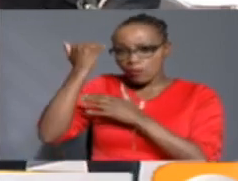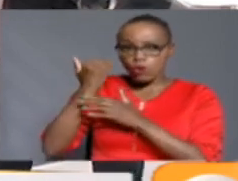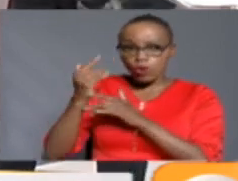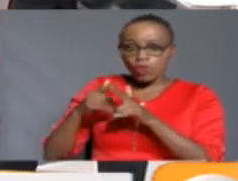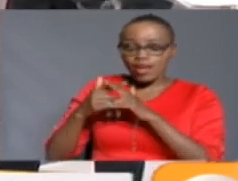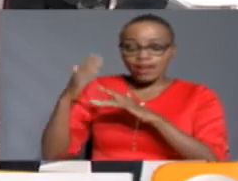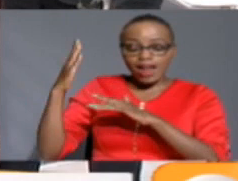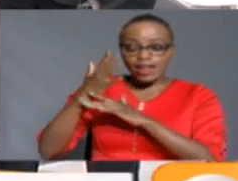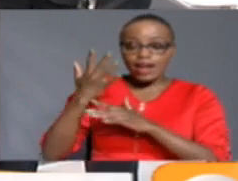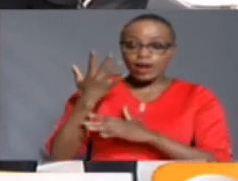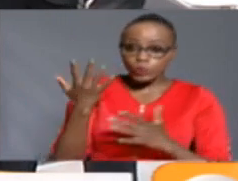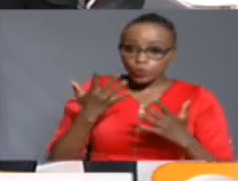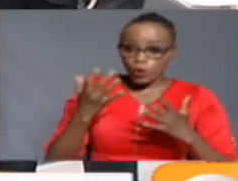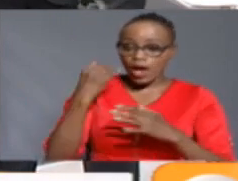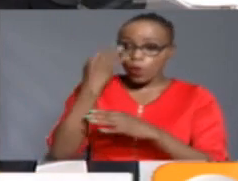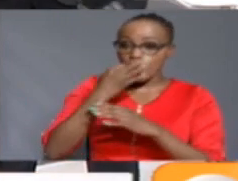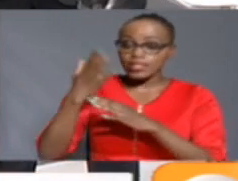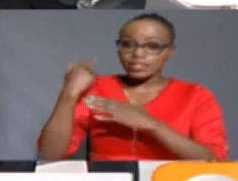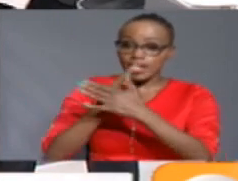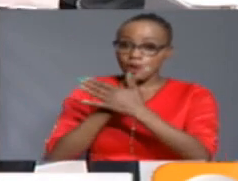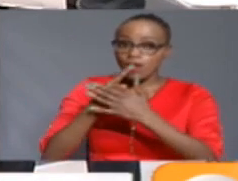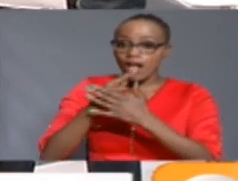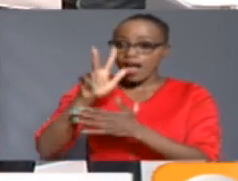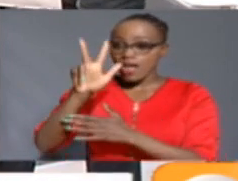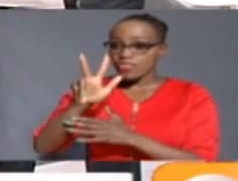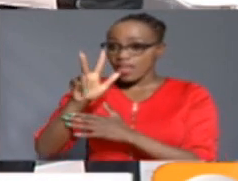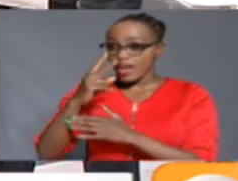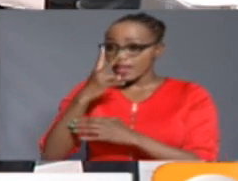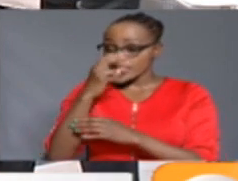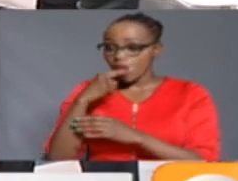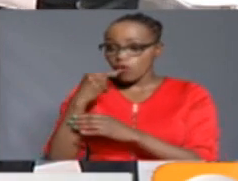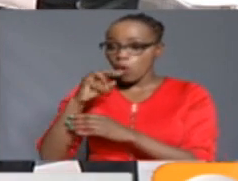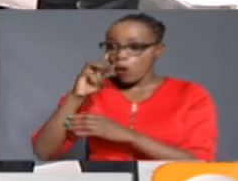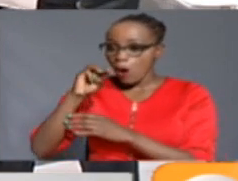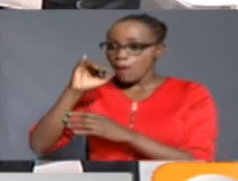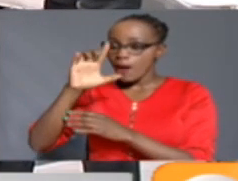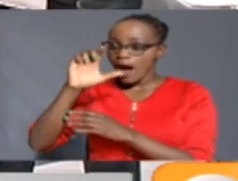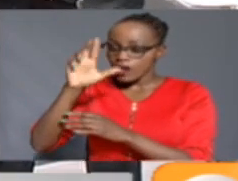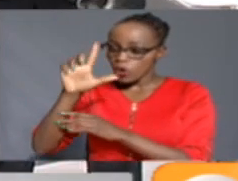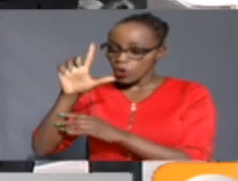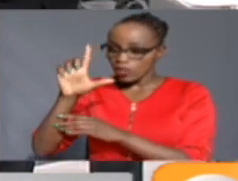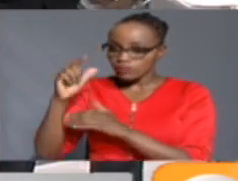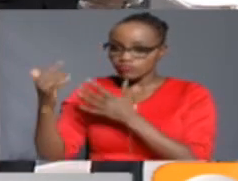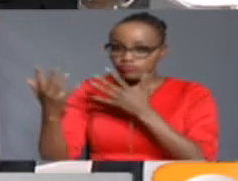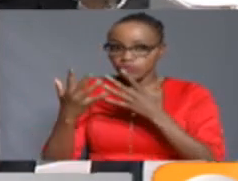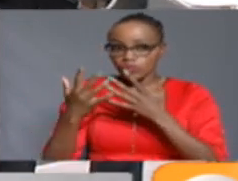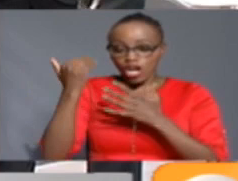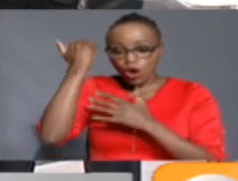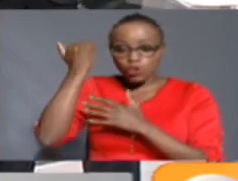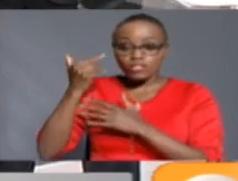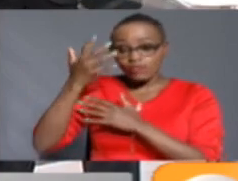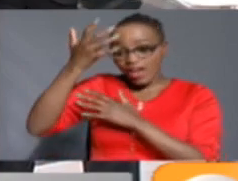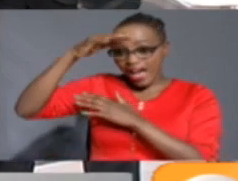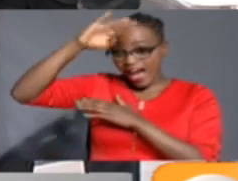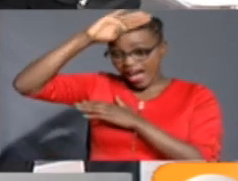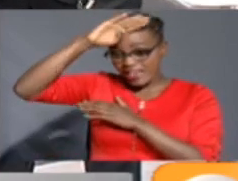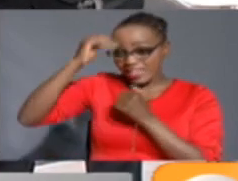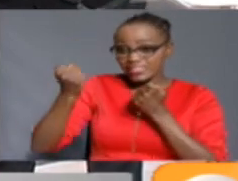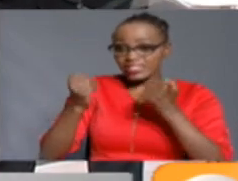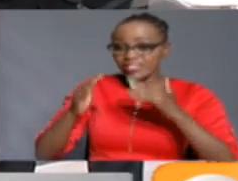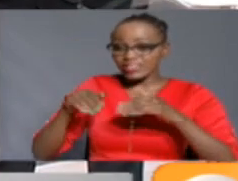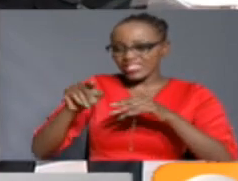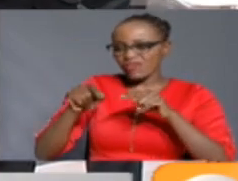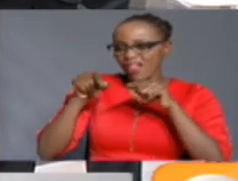you to Wednesday last week. A third suspect, Michael Mathenge, arraigned in court. He's a taxi driver. He's accused of having